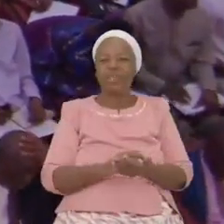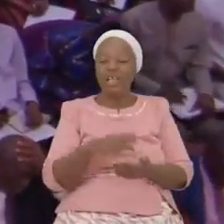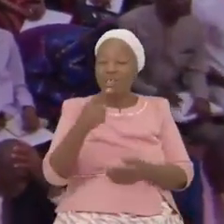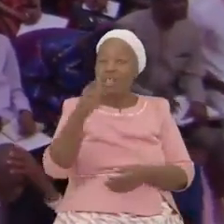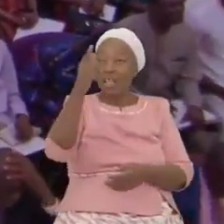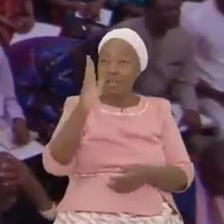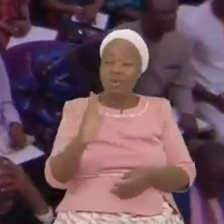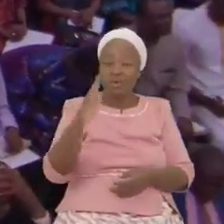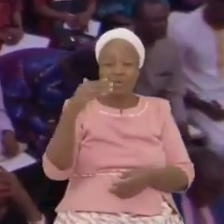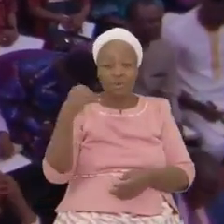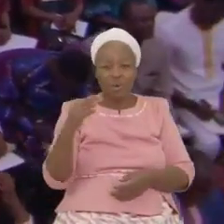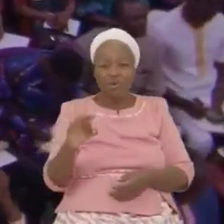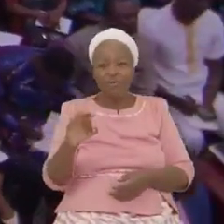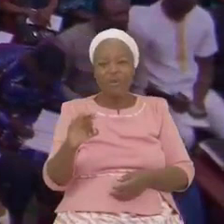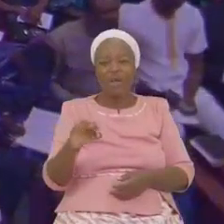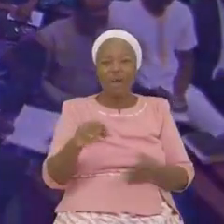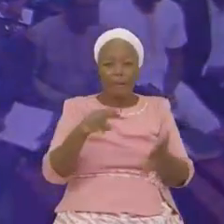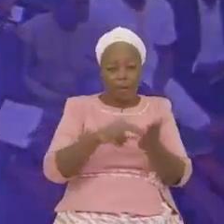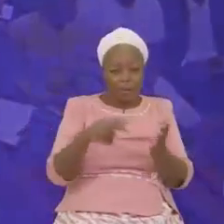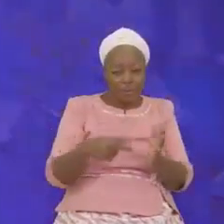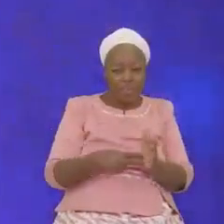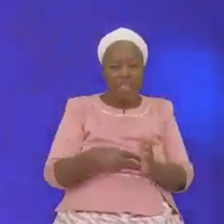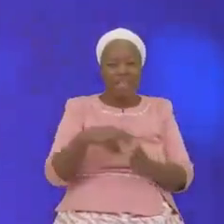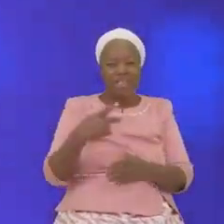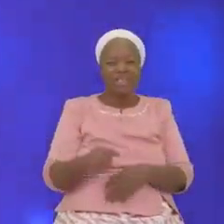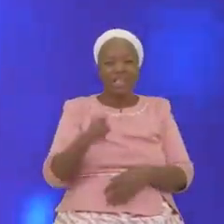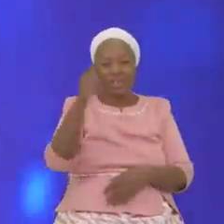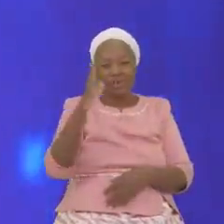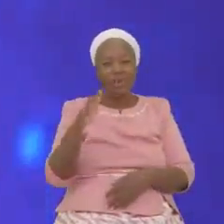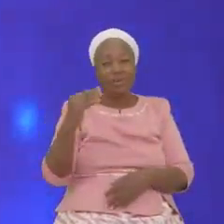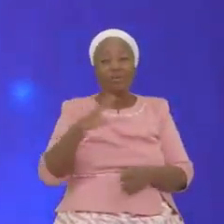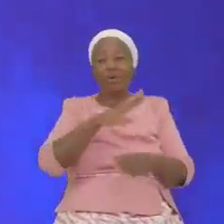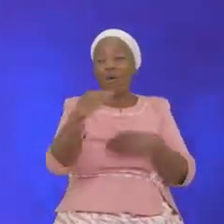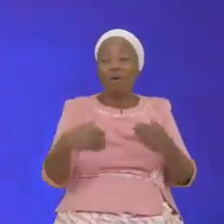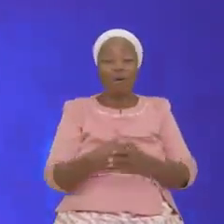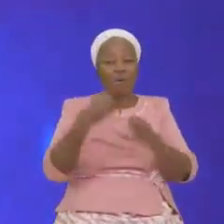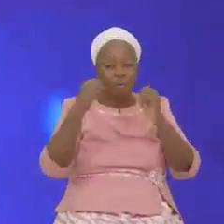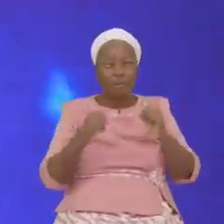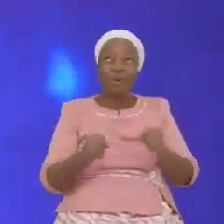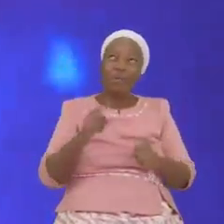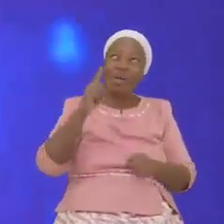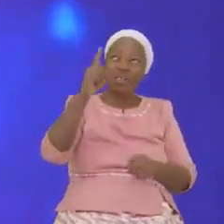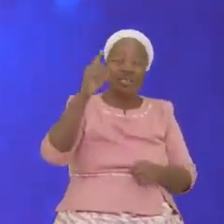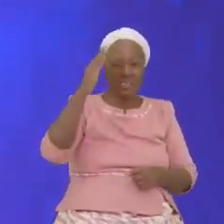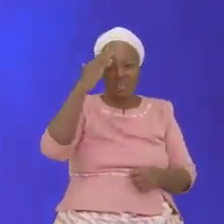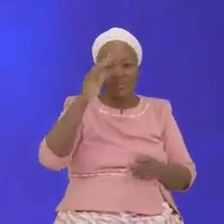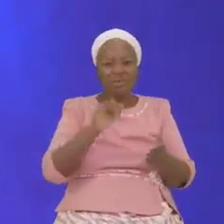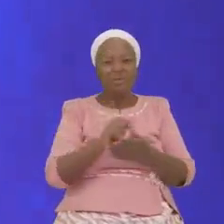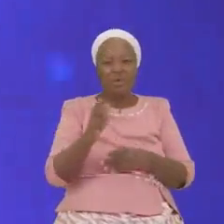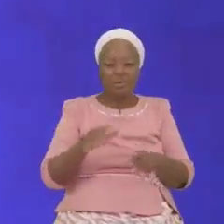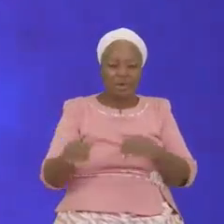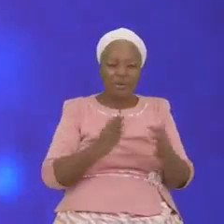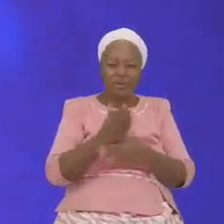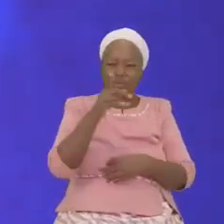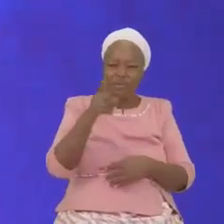God of purpose and the God of all power in you will perform through you